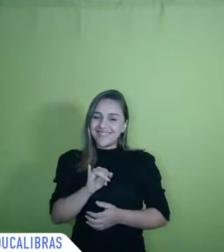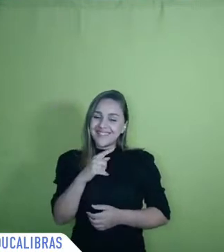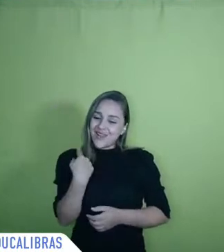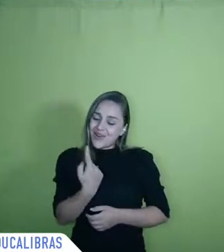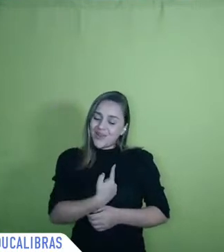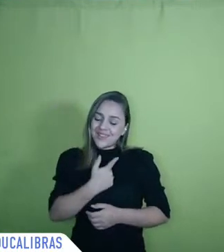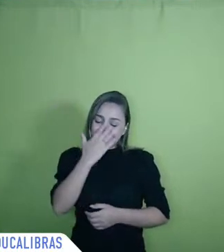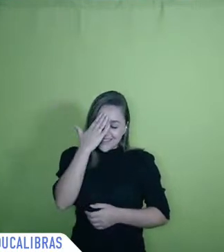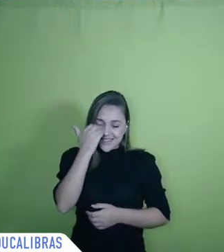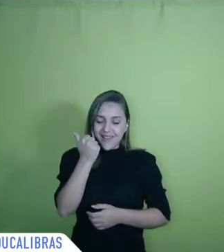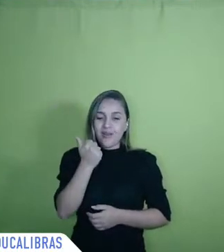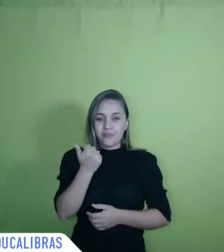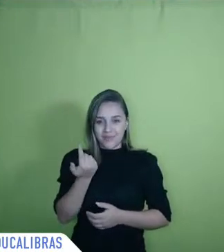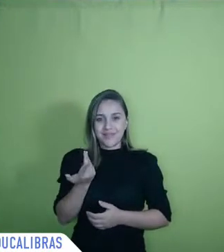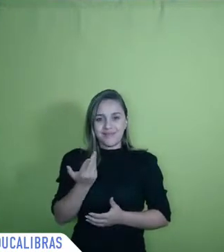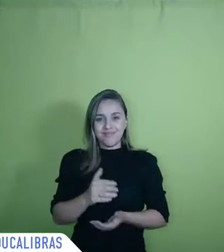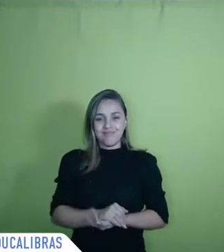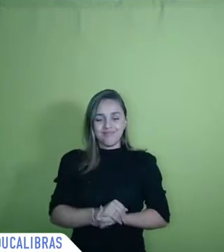a philosopher's stone.